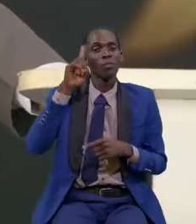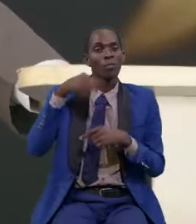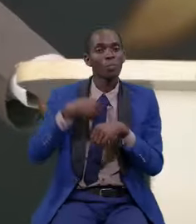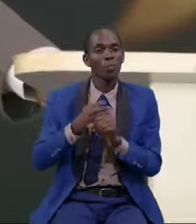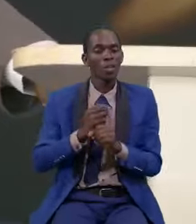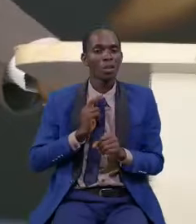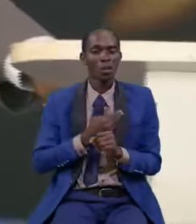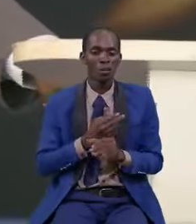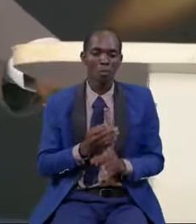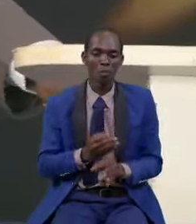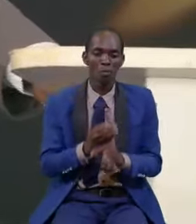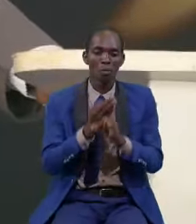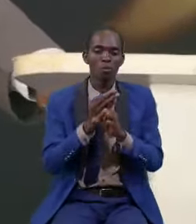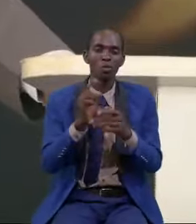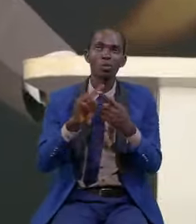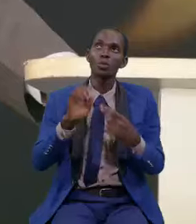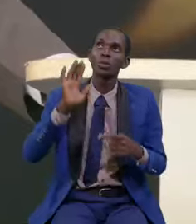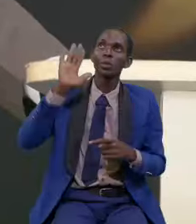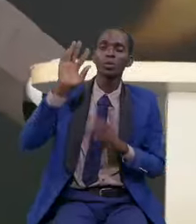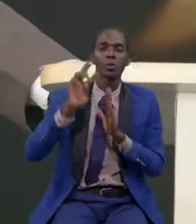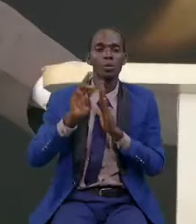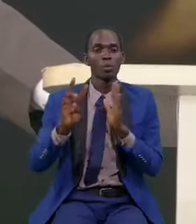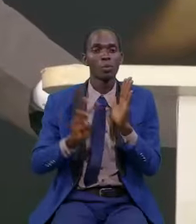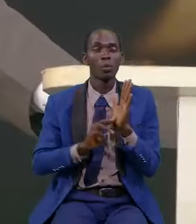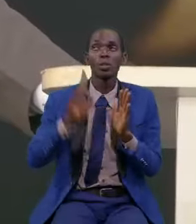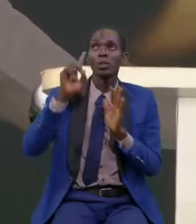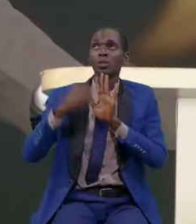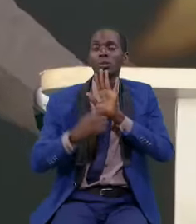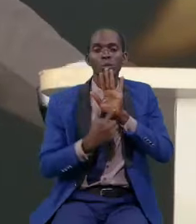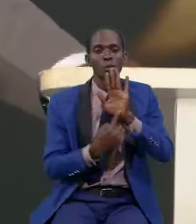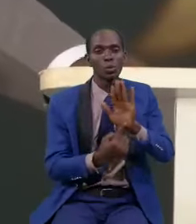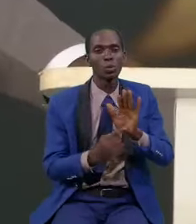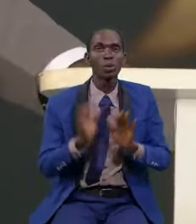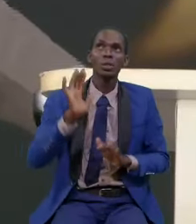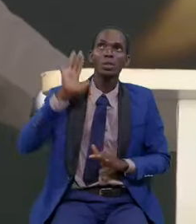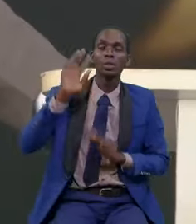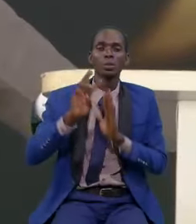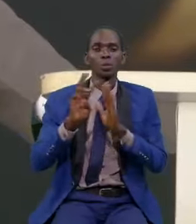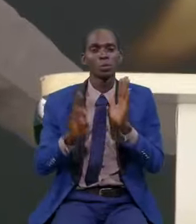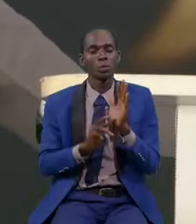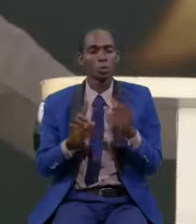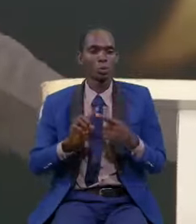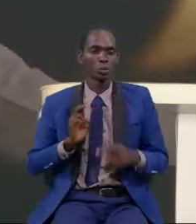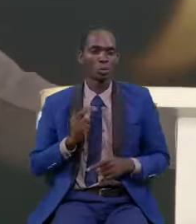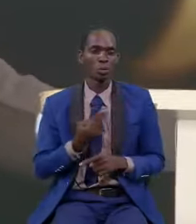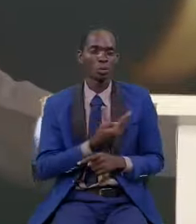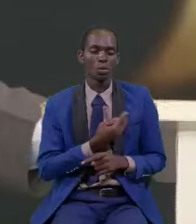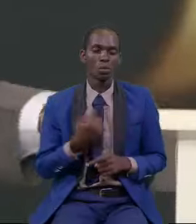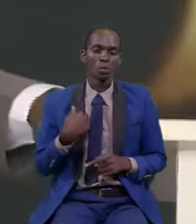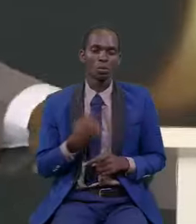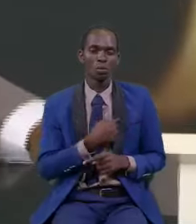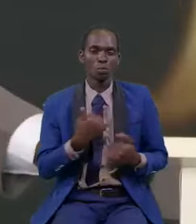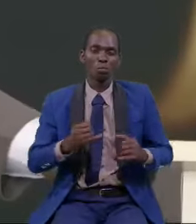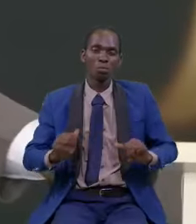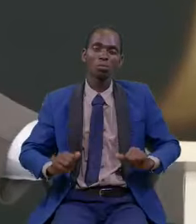his will. He reveals his will unto us. And we have committed ourselves unto him. We'll